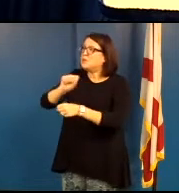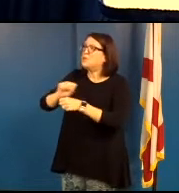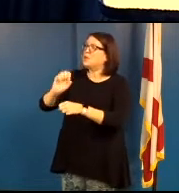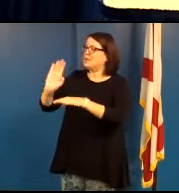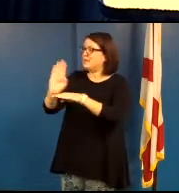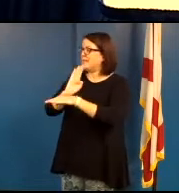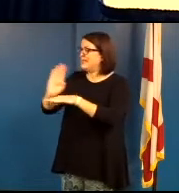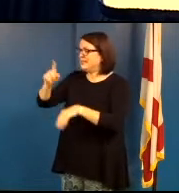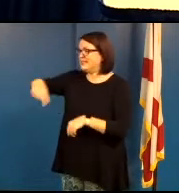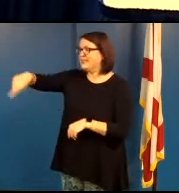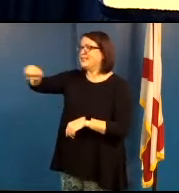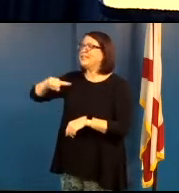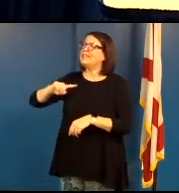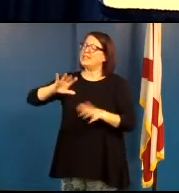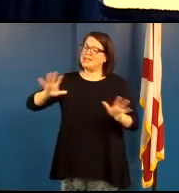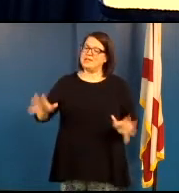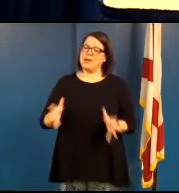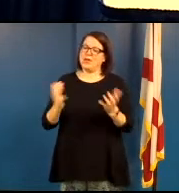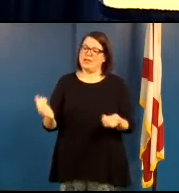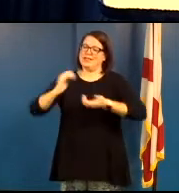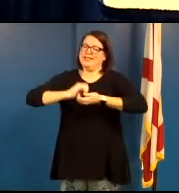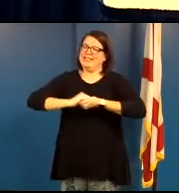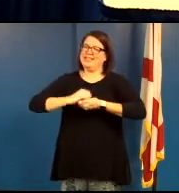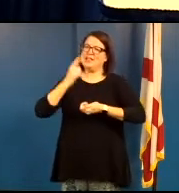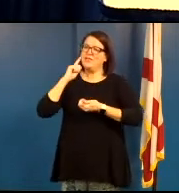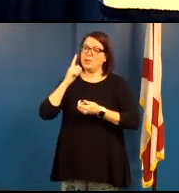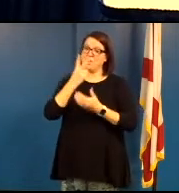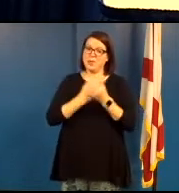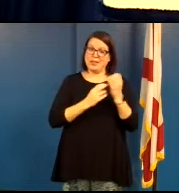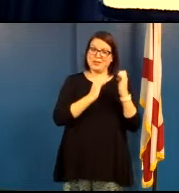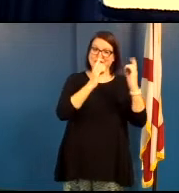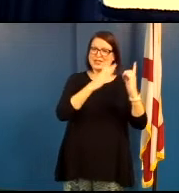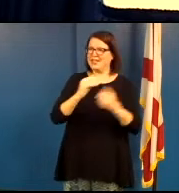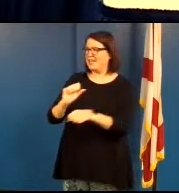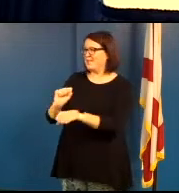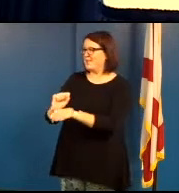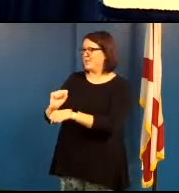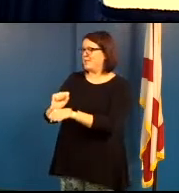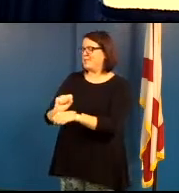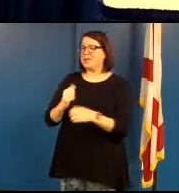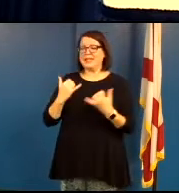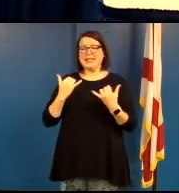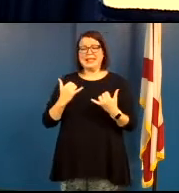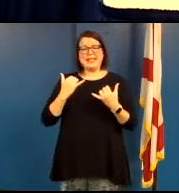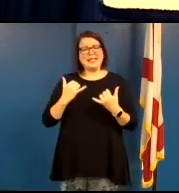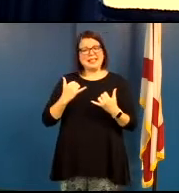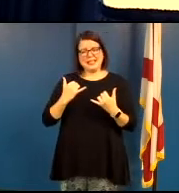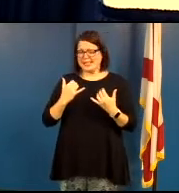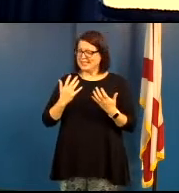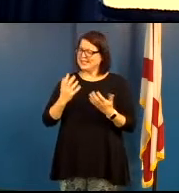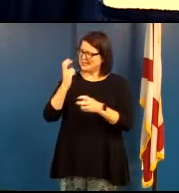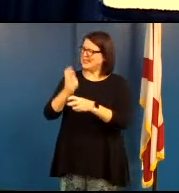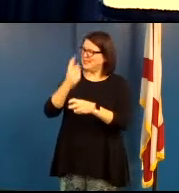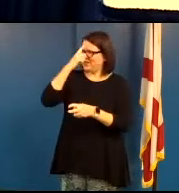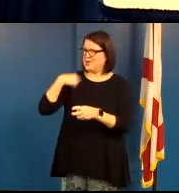through education and employment. This year, it's sometimes difficult to remember how many things we have to be thankful for, but